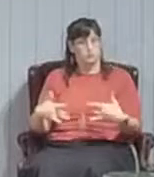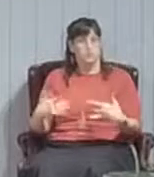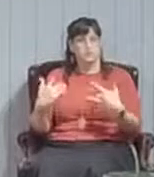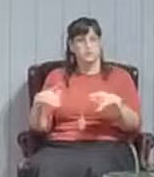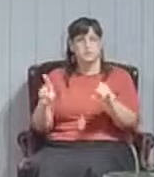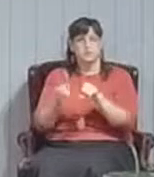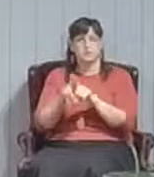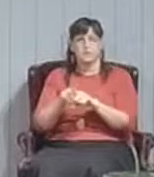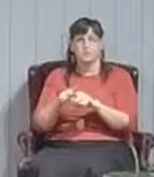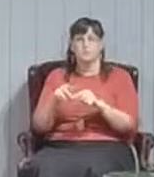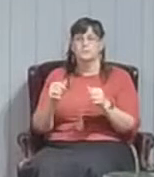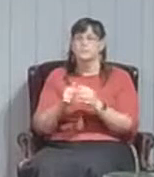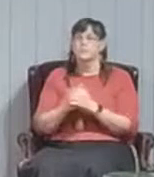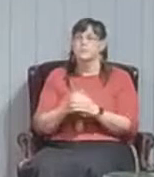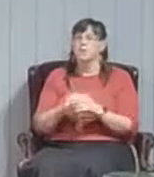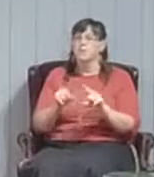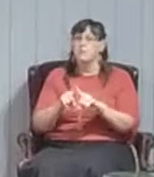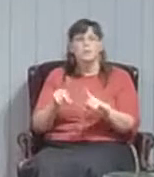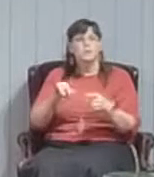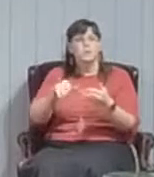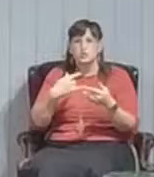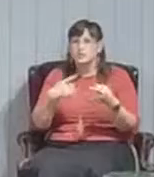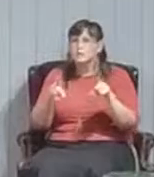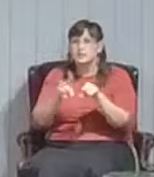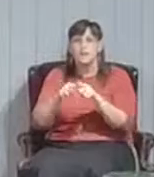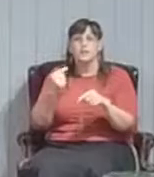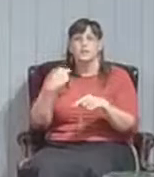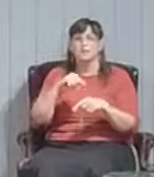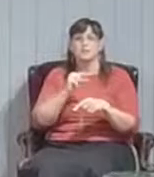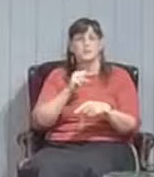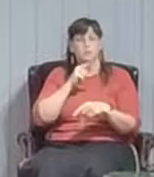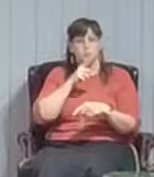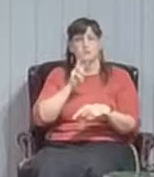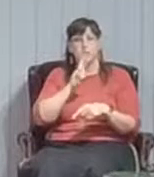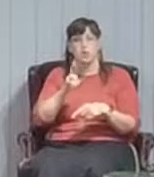way that we did, but they're just like us. They really